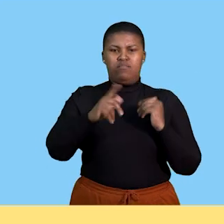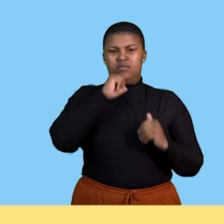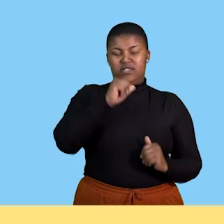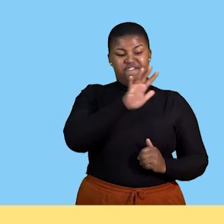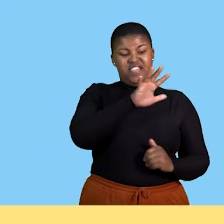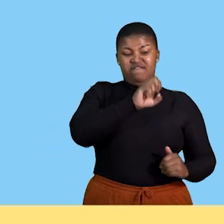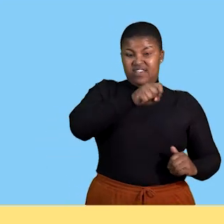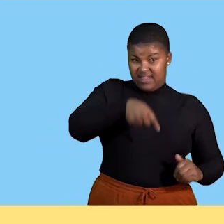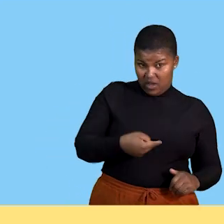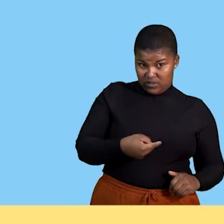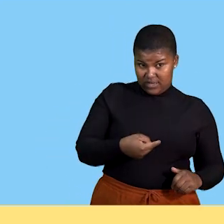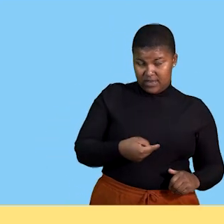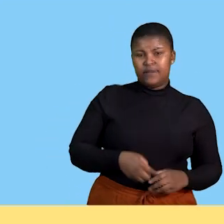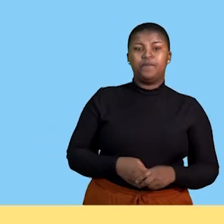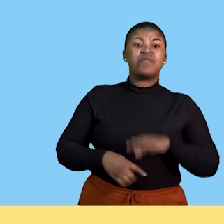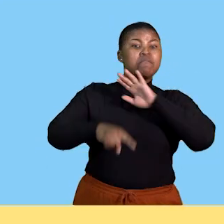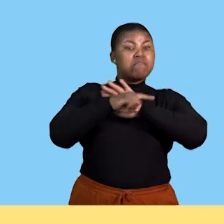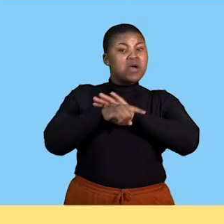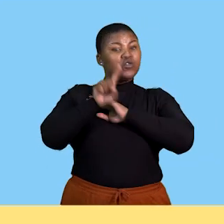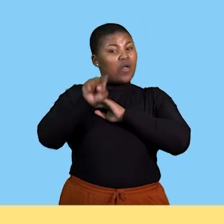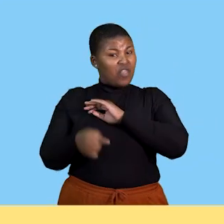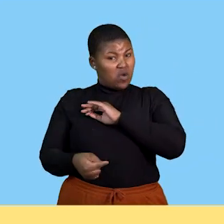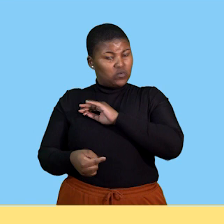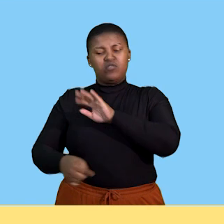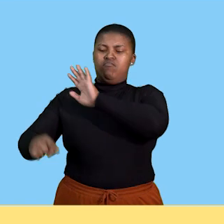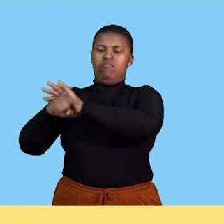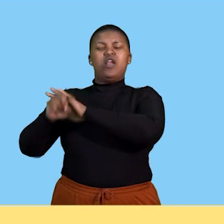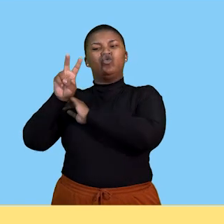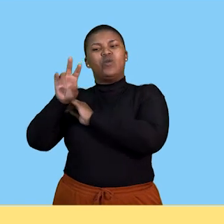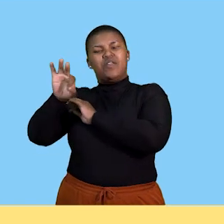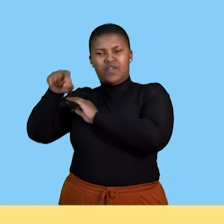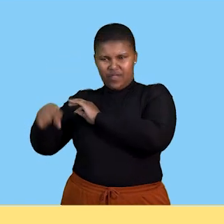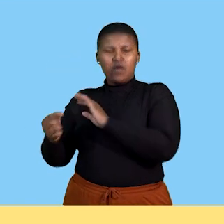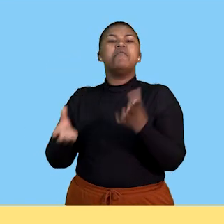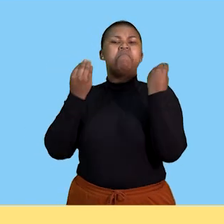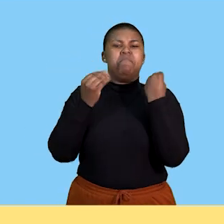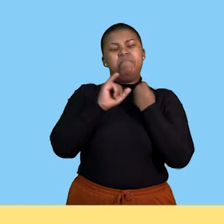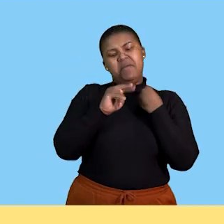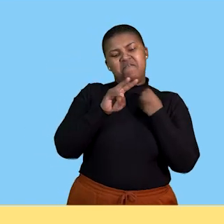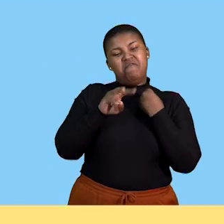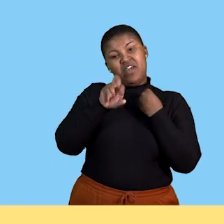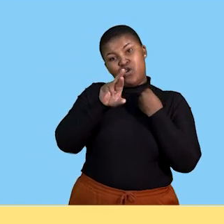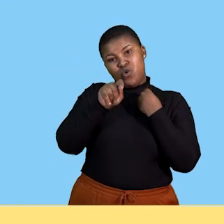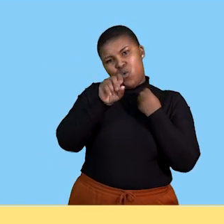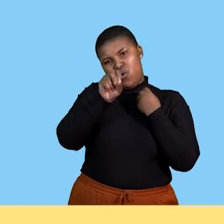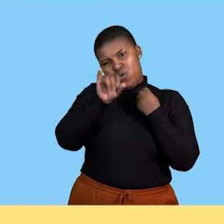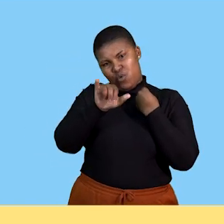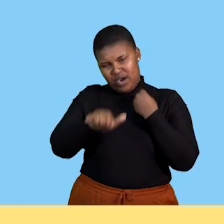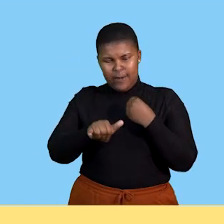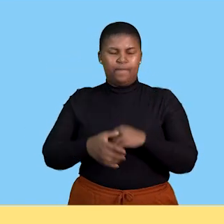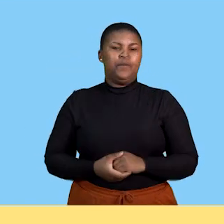say 50,000 minus 1,000 minus 23,000. All